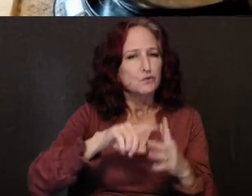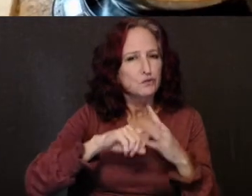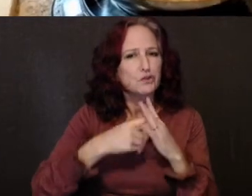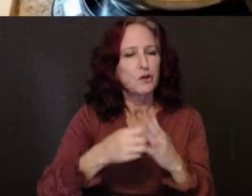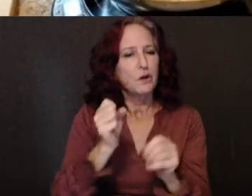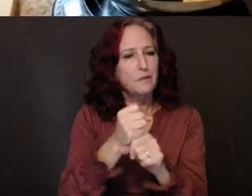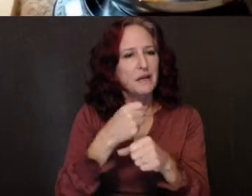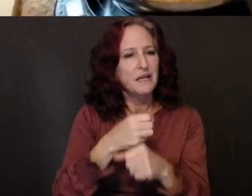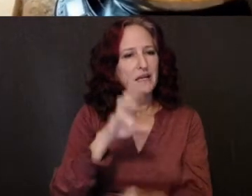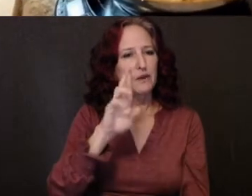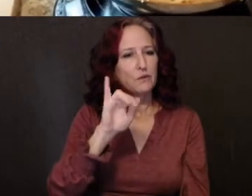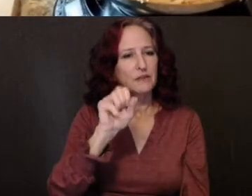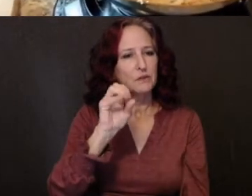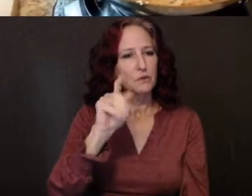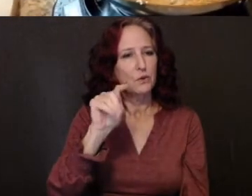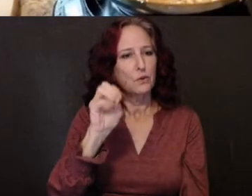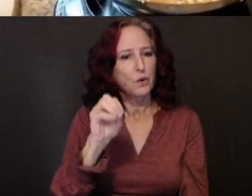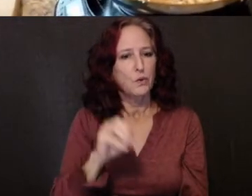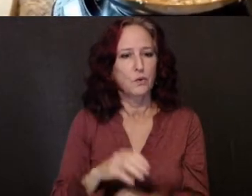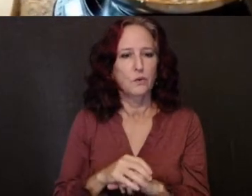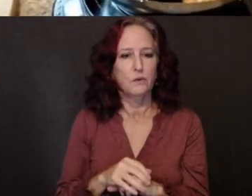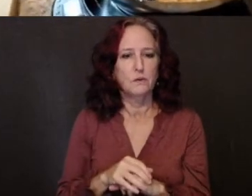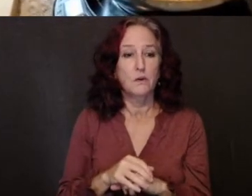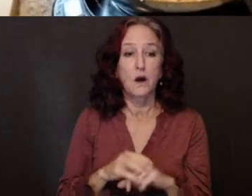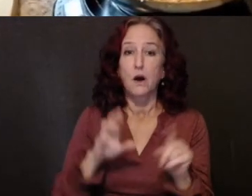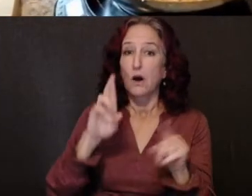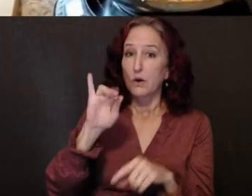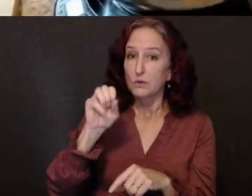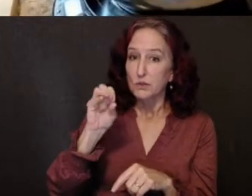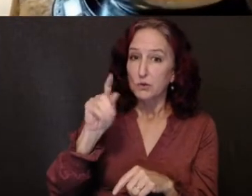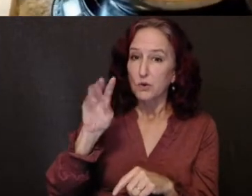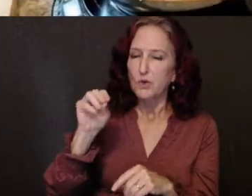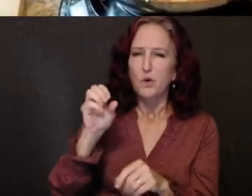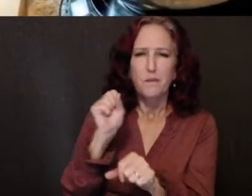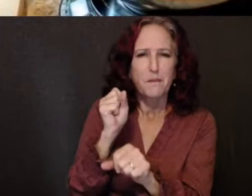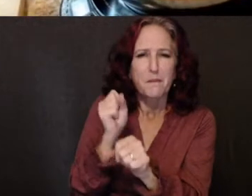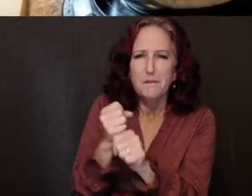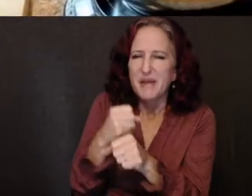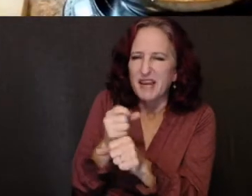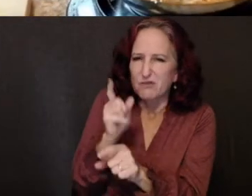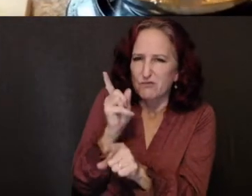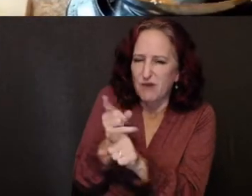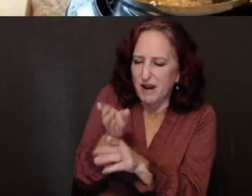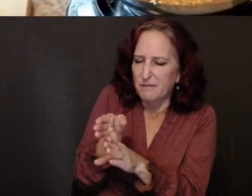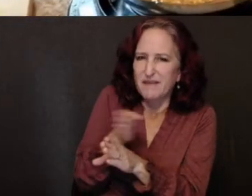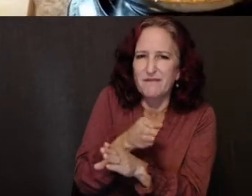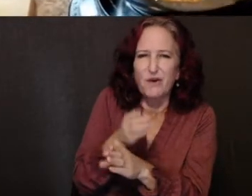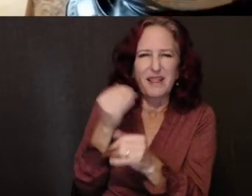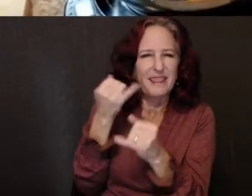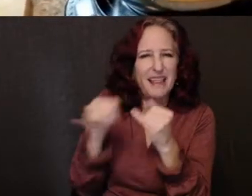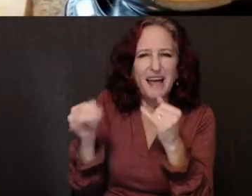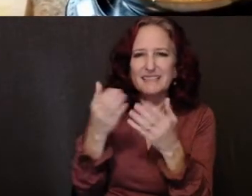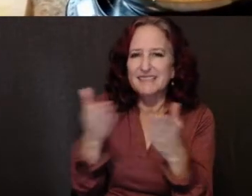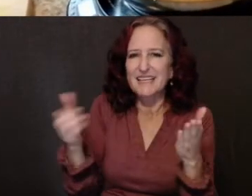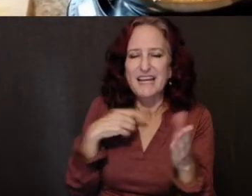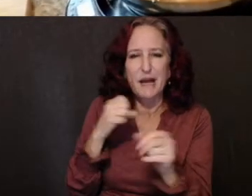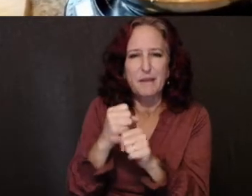Thanksgiving dinner for, let's say, 5 o'clock. How soon would you start making this